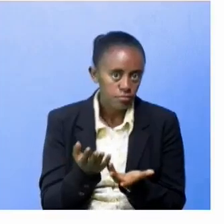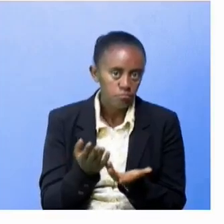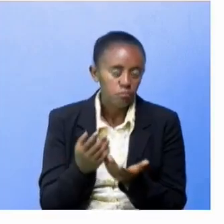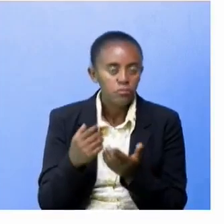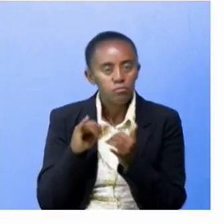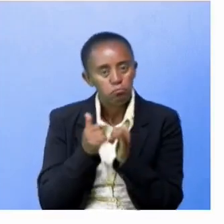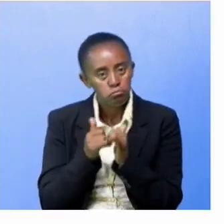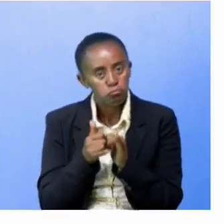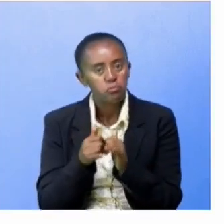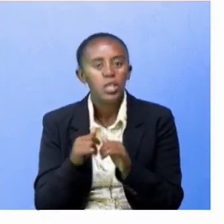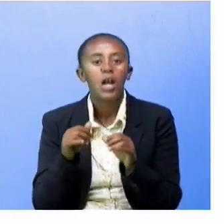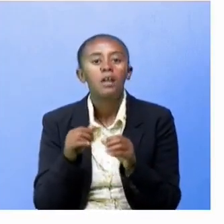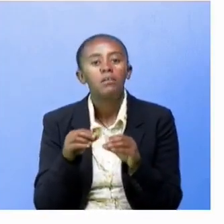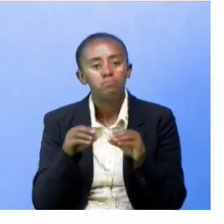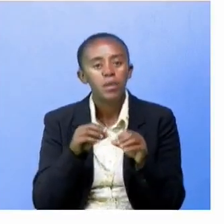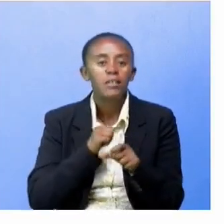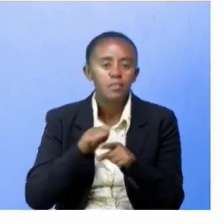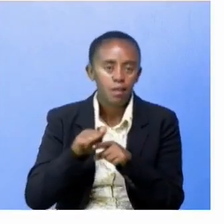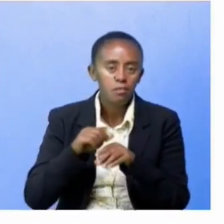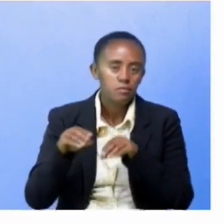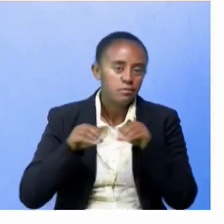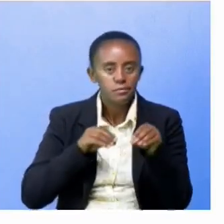exercise.